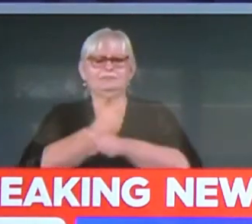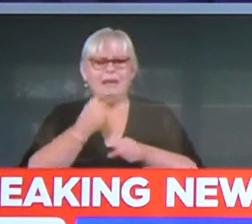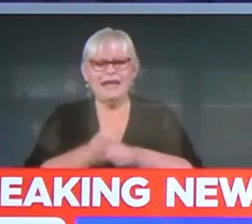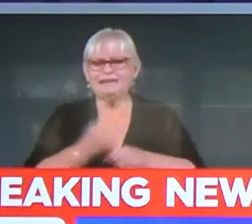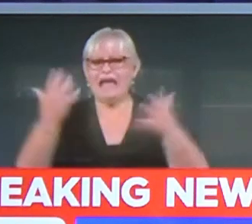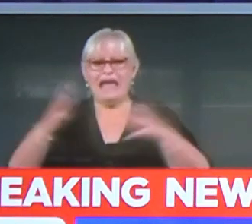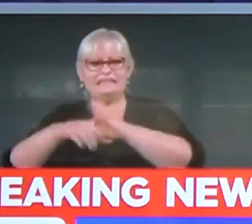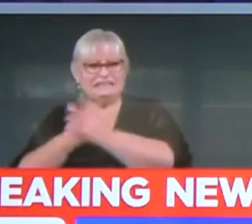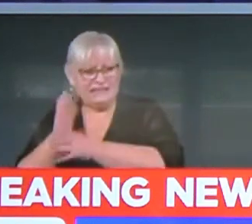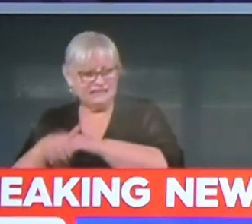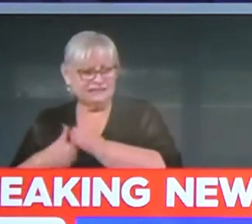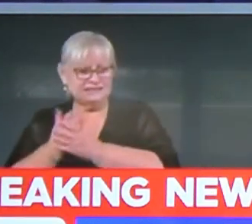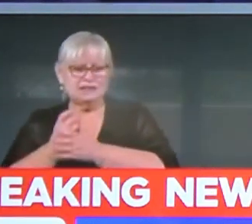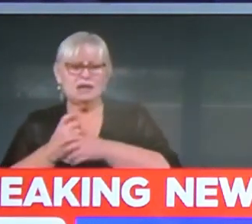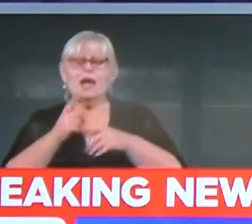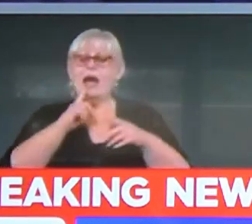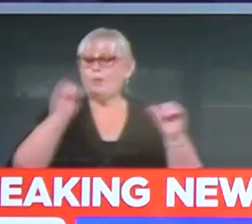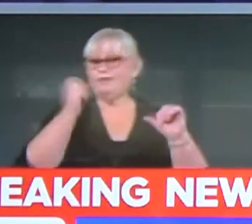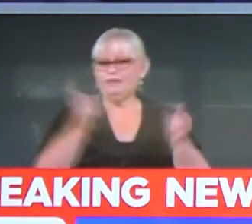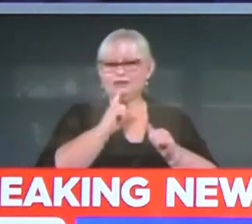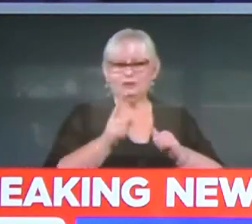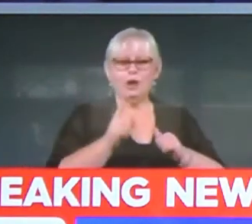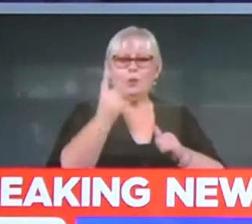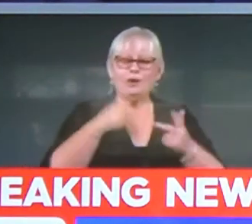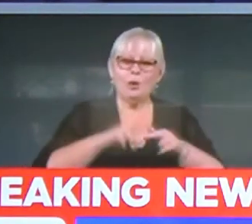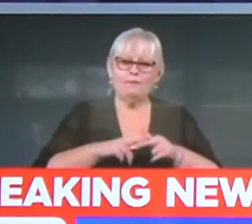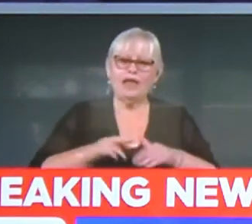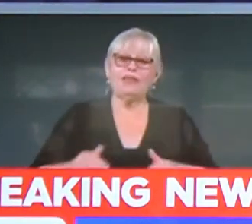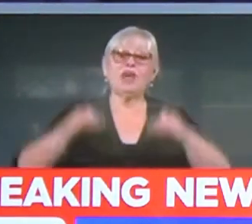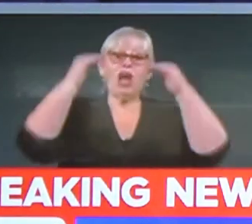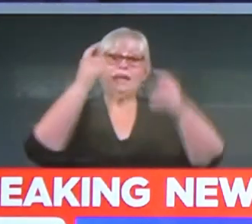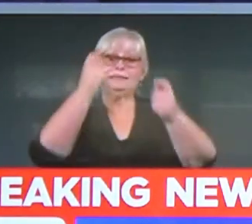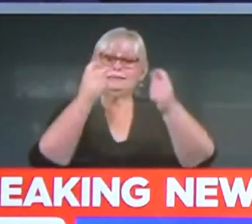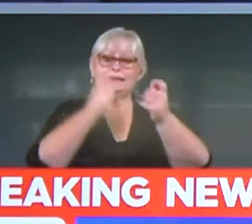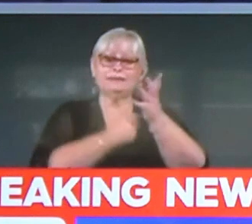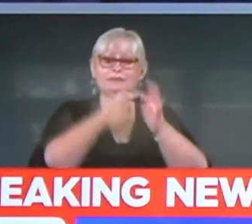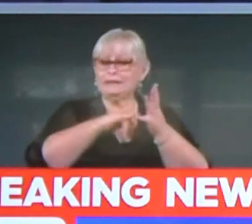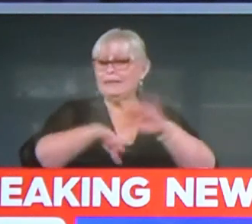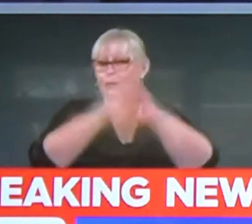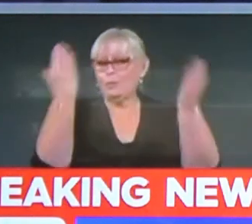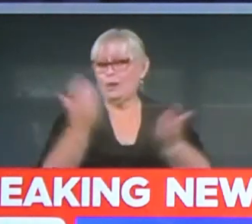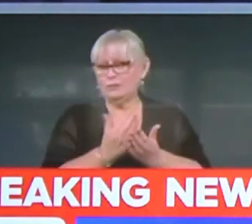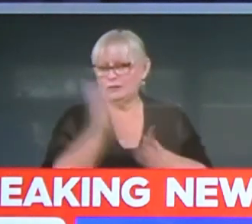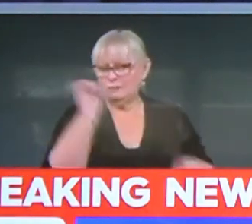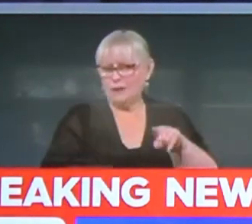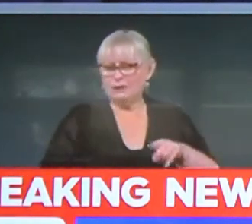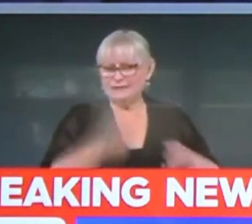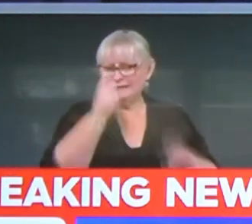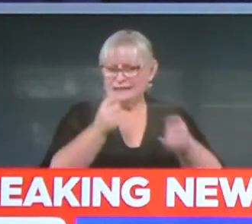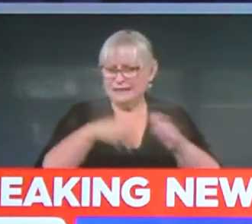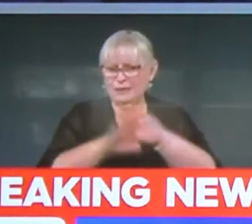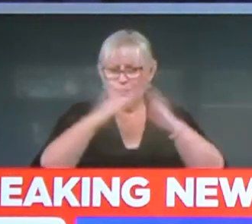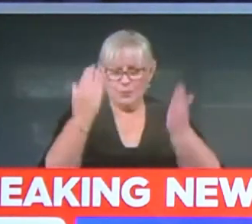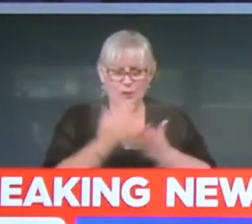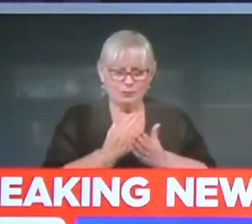we currently have, and I'll end on this, we have one of the highest testing rates in the world. One of the highest testing rates in the world.